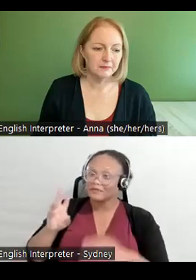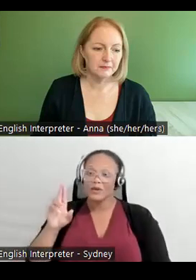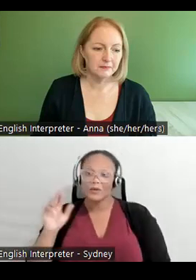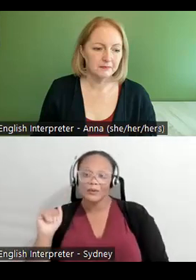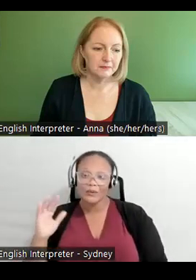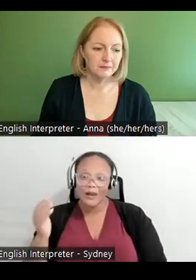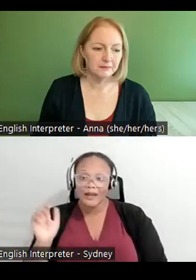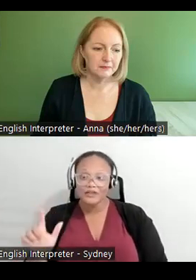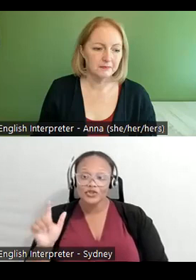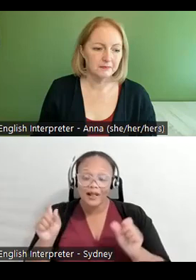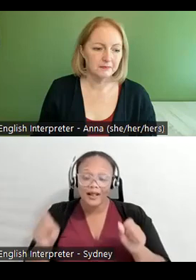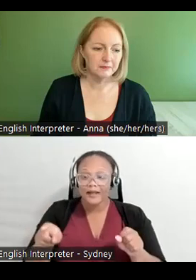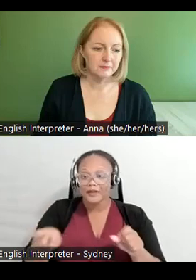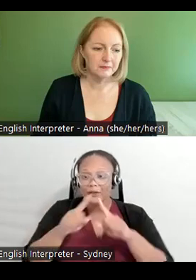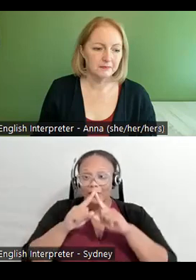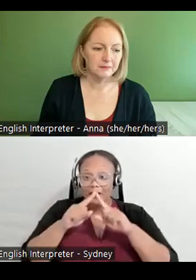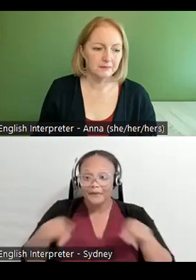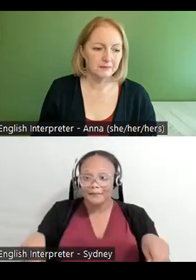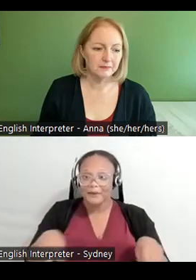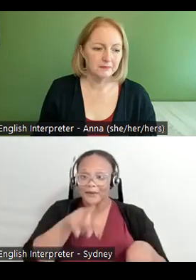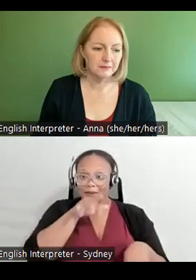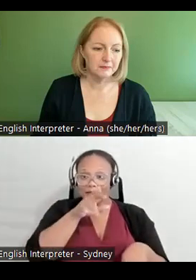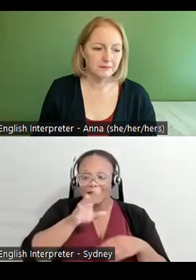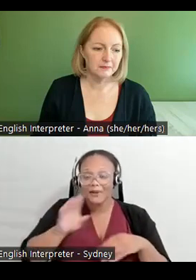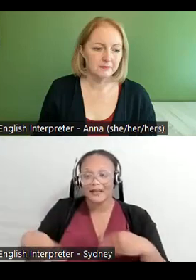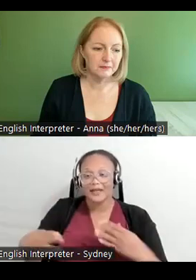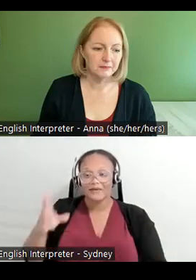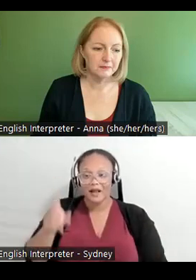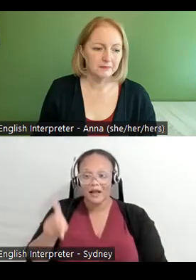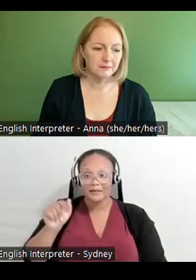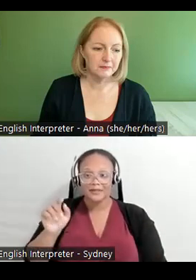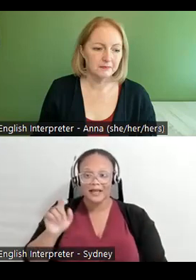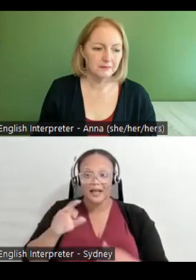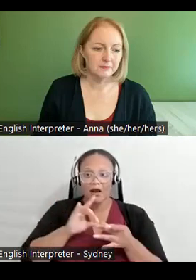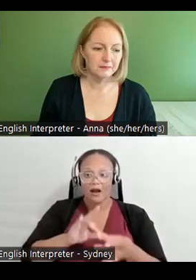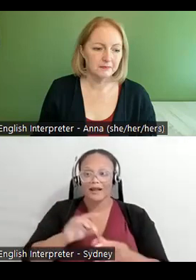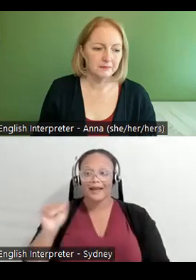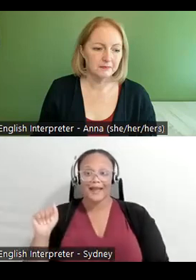you unmute and be able to provide an update on AB 110